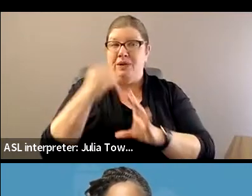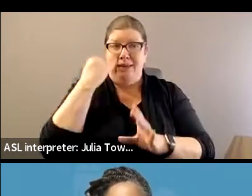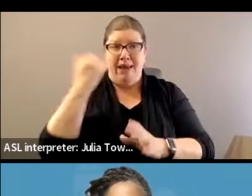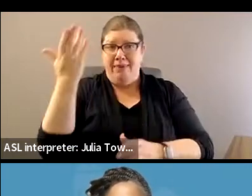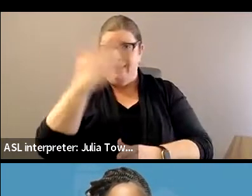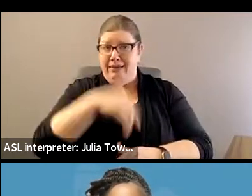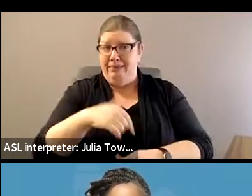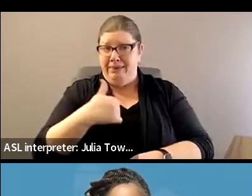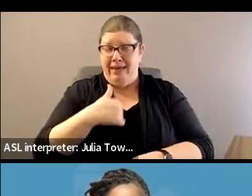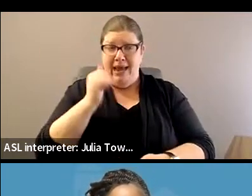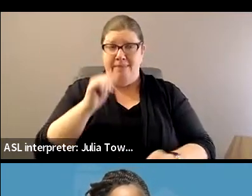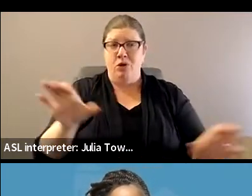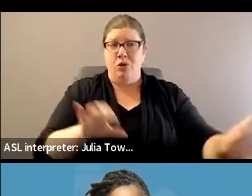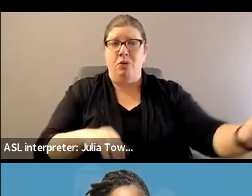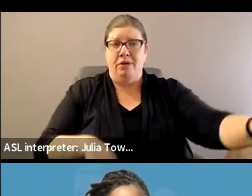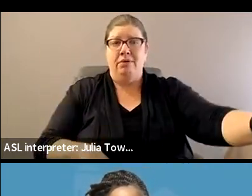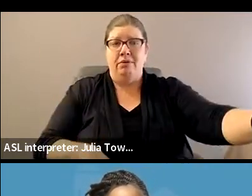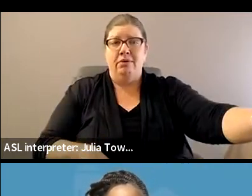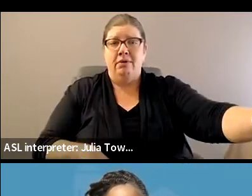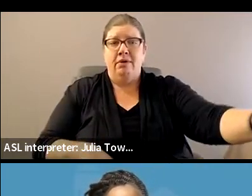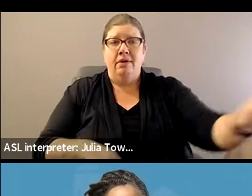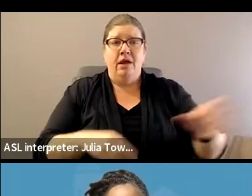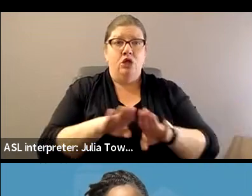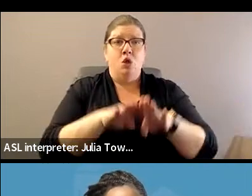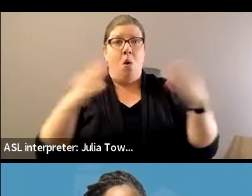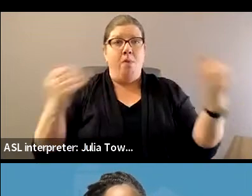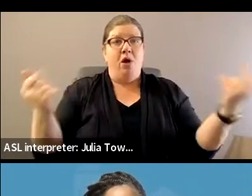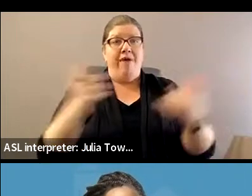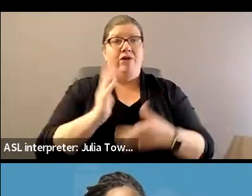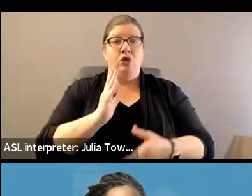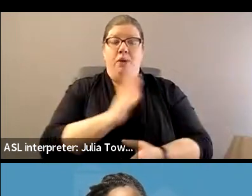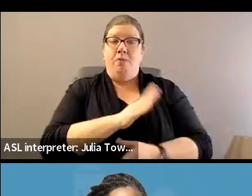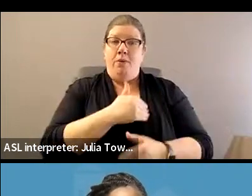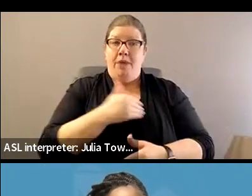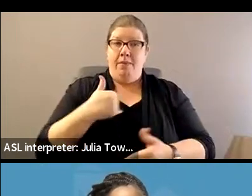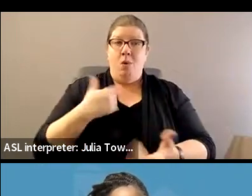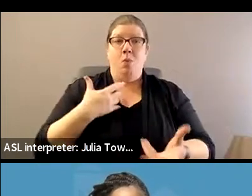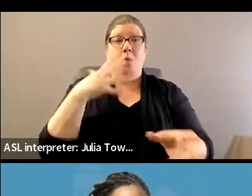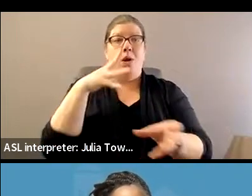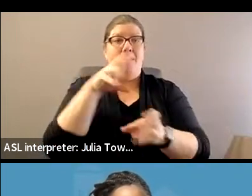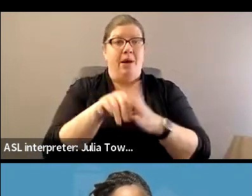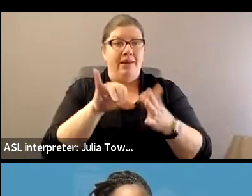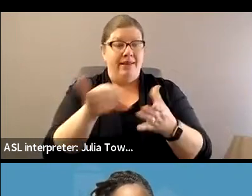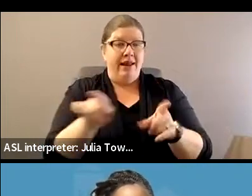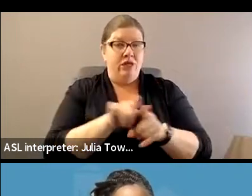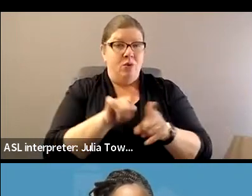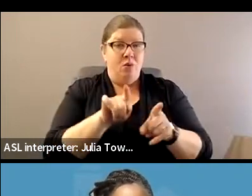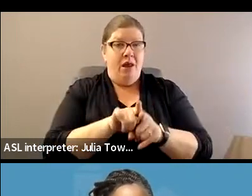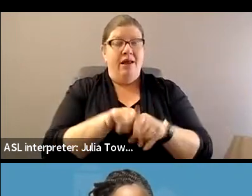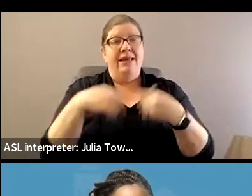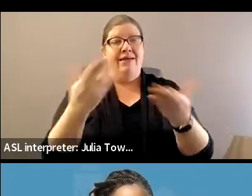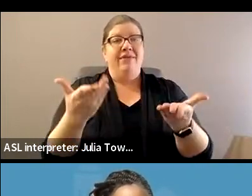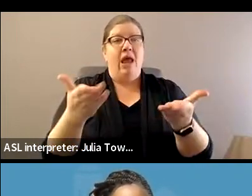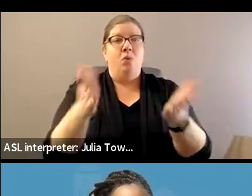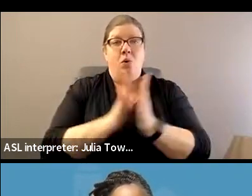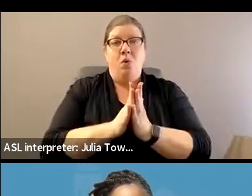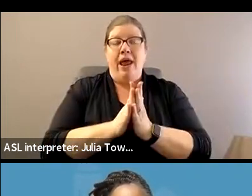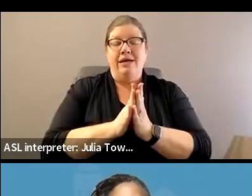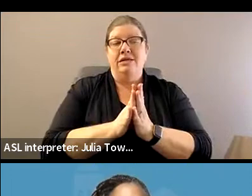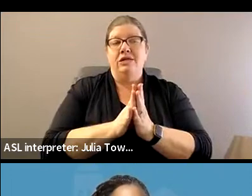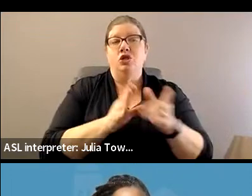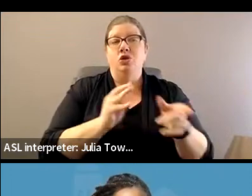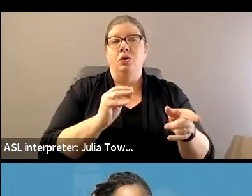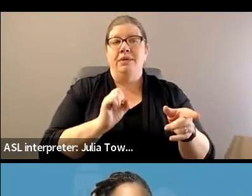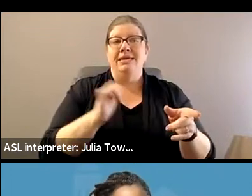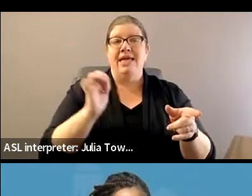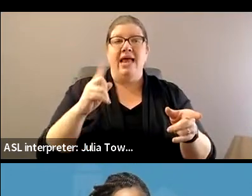still out there to be able to do it. And I'm, it's open, obviously, board members, we want to be a part of that as well. So maybe give that request to Ms. Edison to be how we